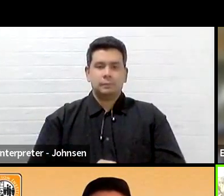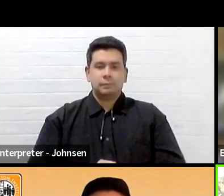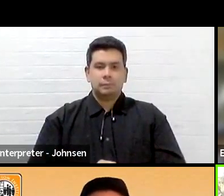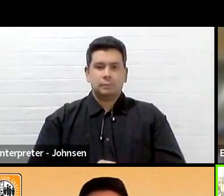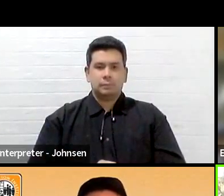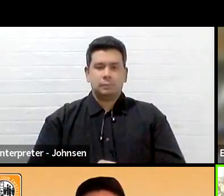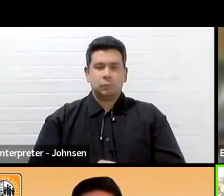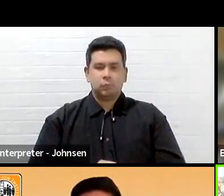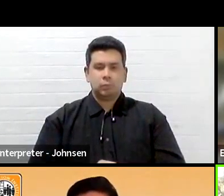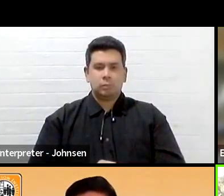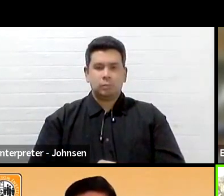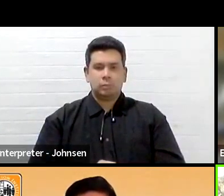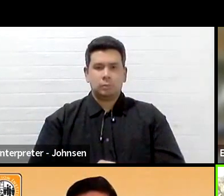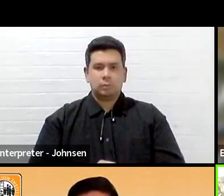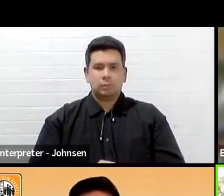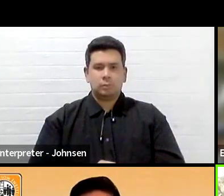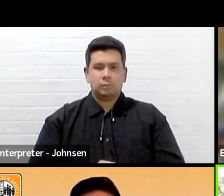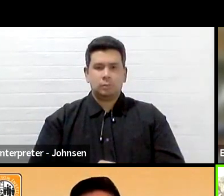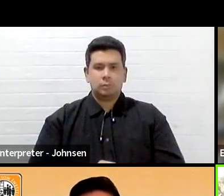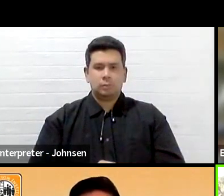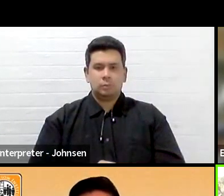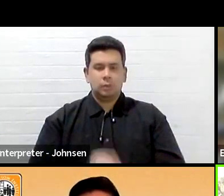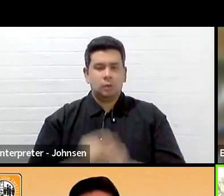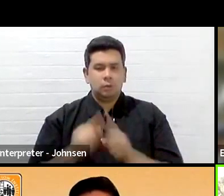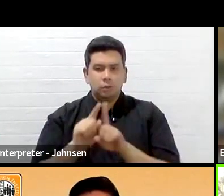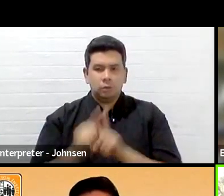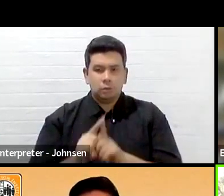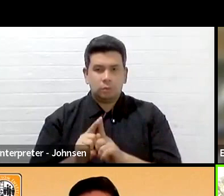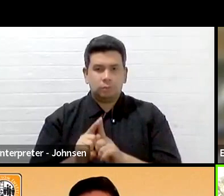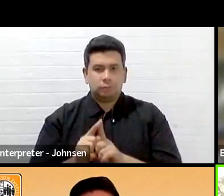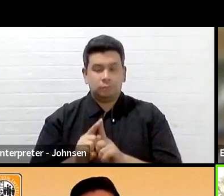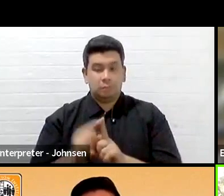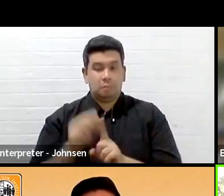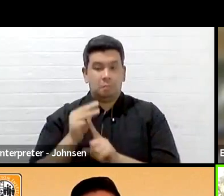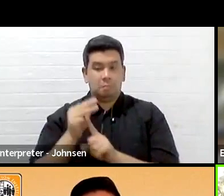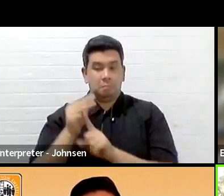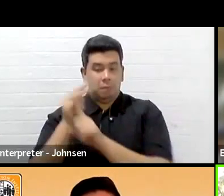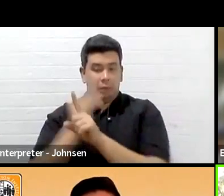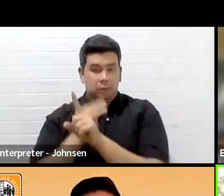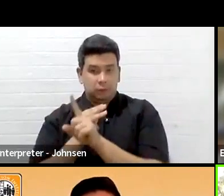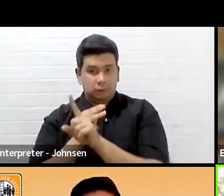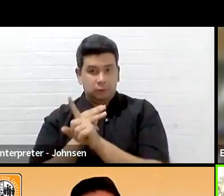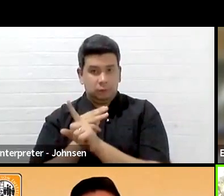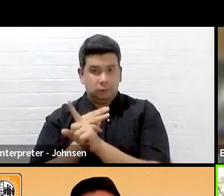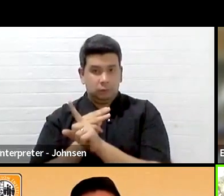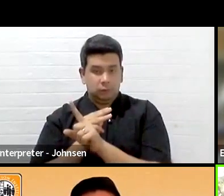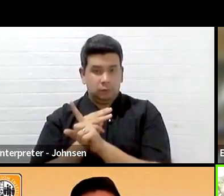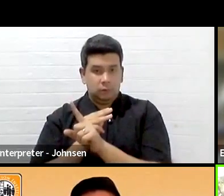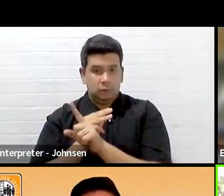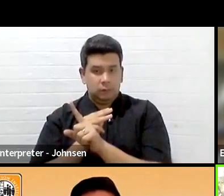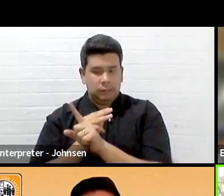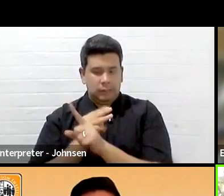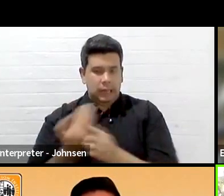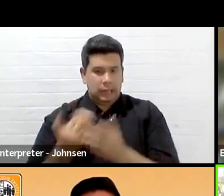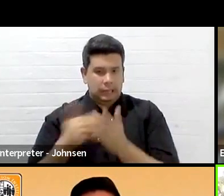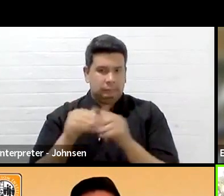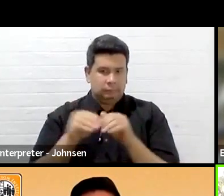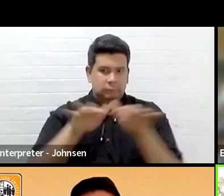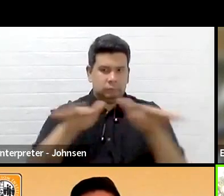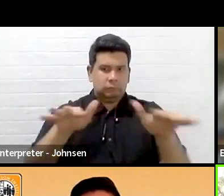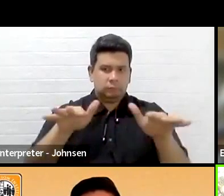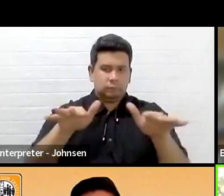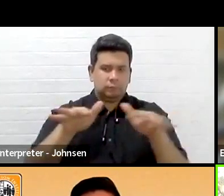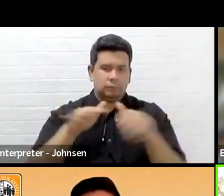And by March, you saw, of course, the next wave coming on.